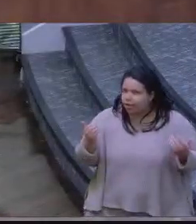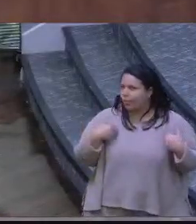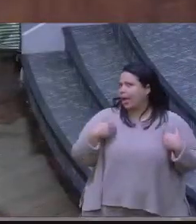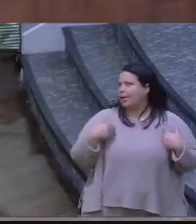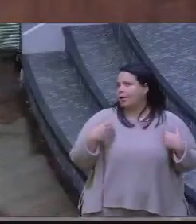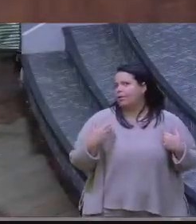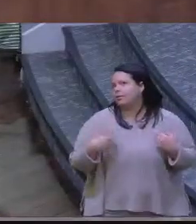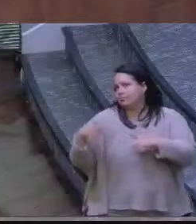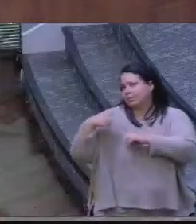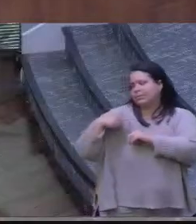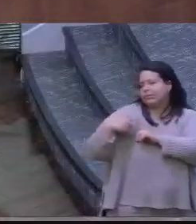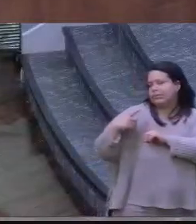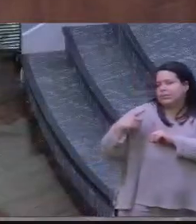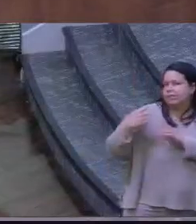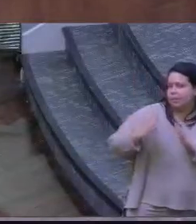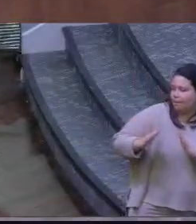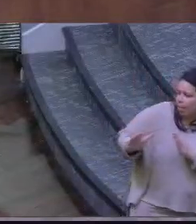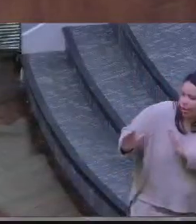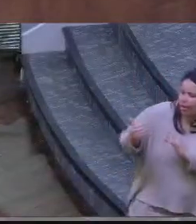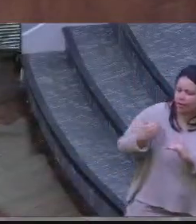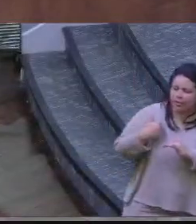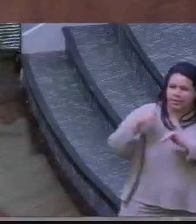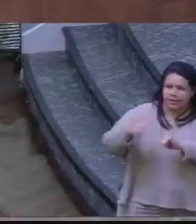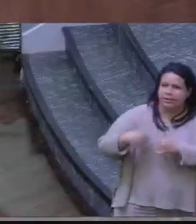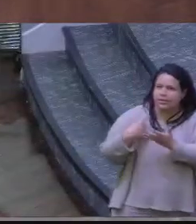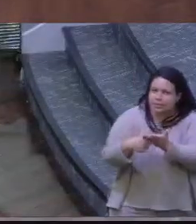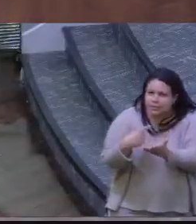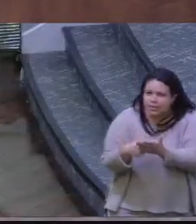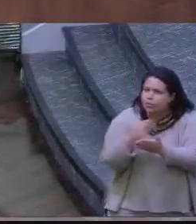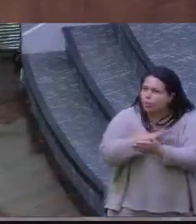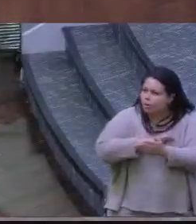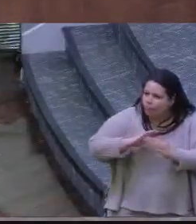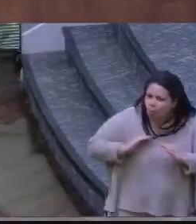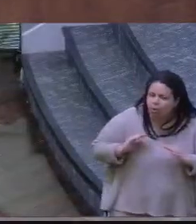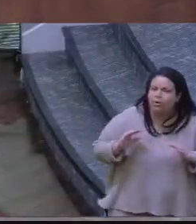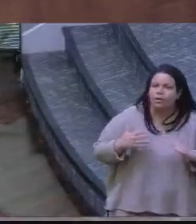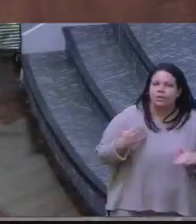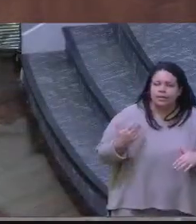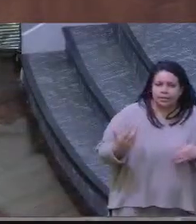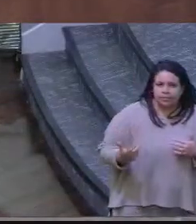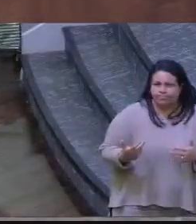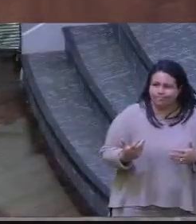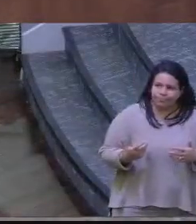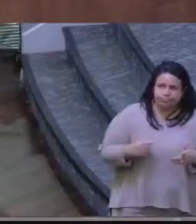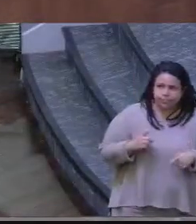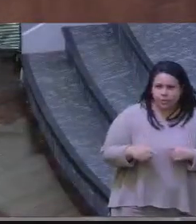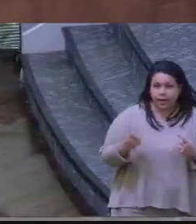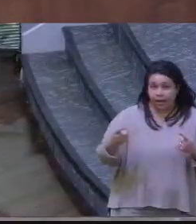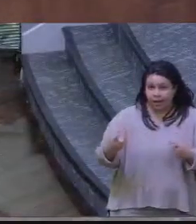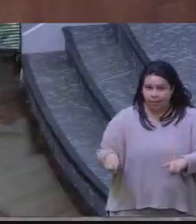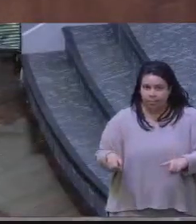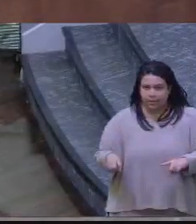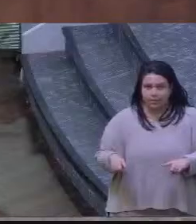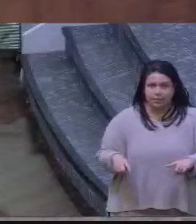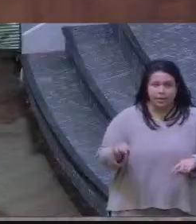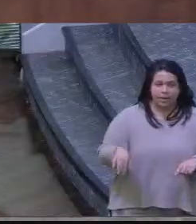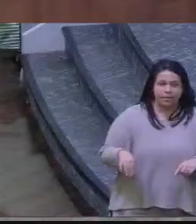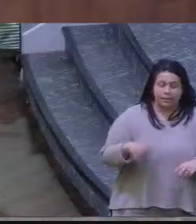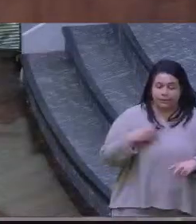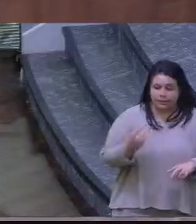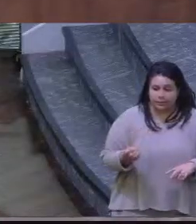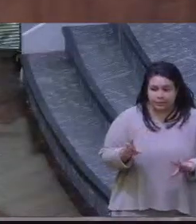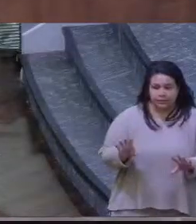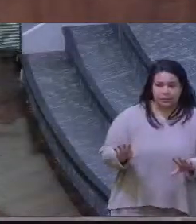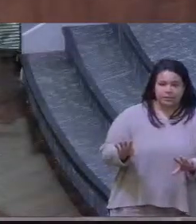contingencies out there that maybe you could talk to the board about, so that way, you know, when we get that sticker shock, it won't be